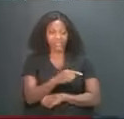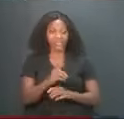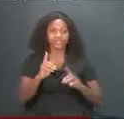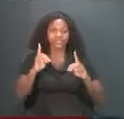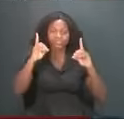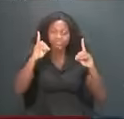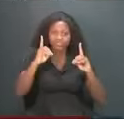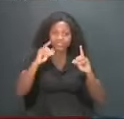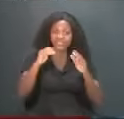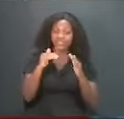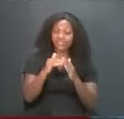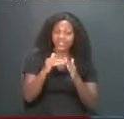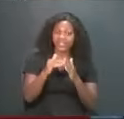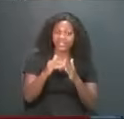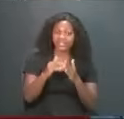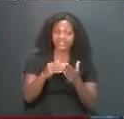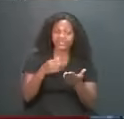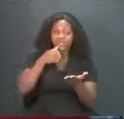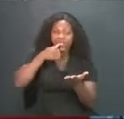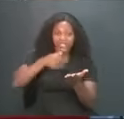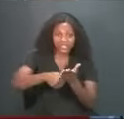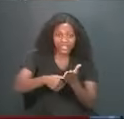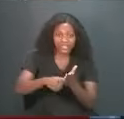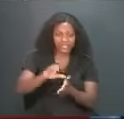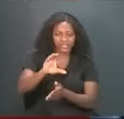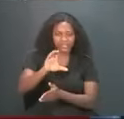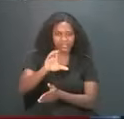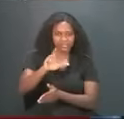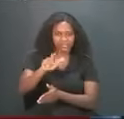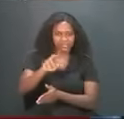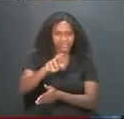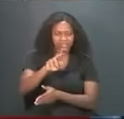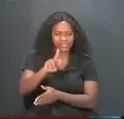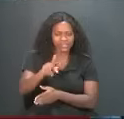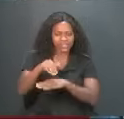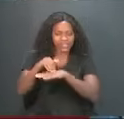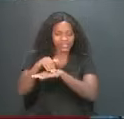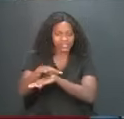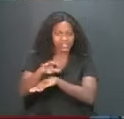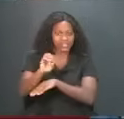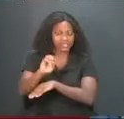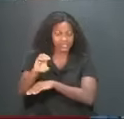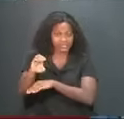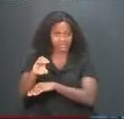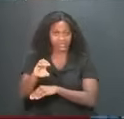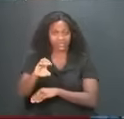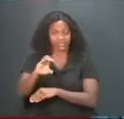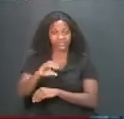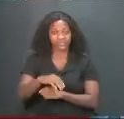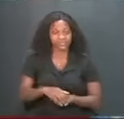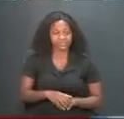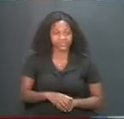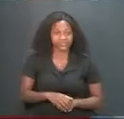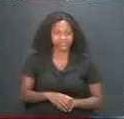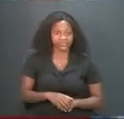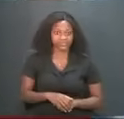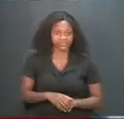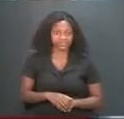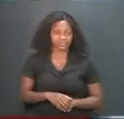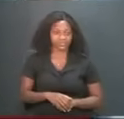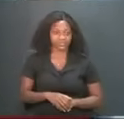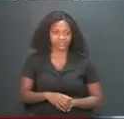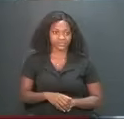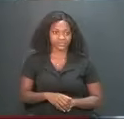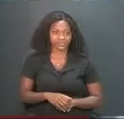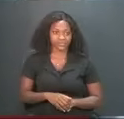about the letter from the clerk to the Electoral Commission. Mr. Speaker, we will